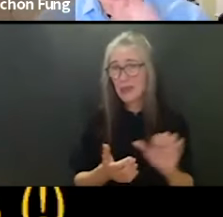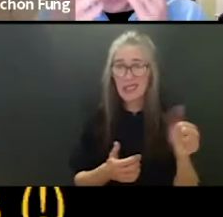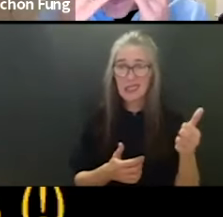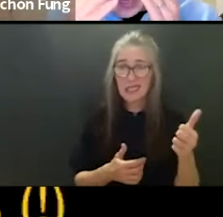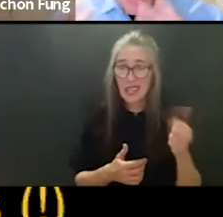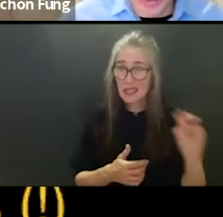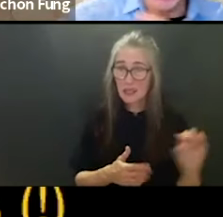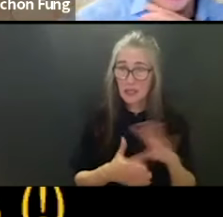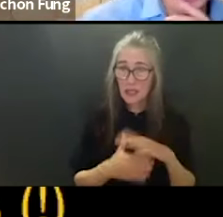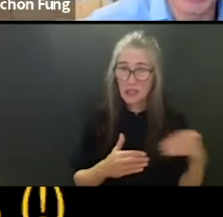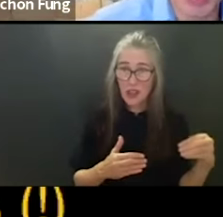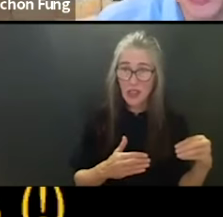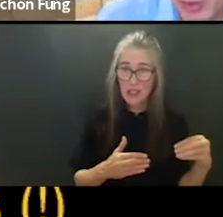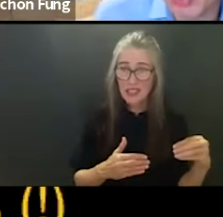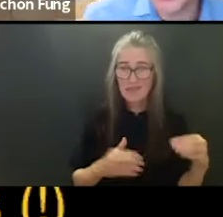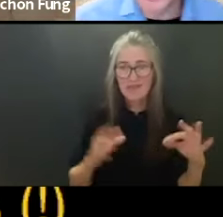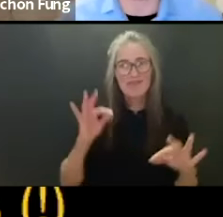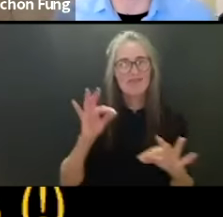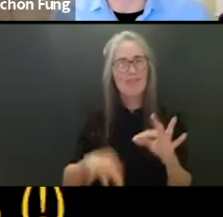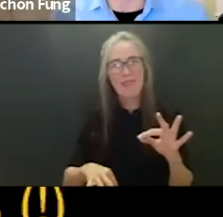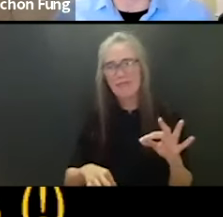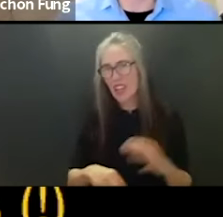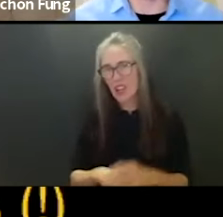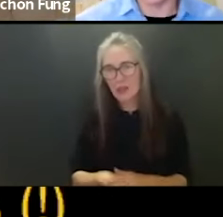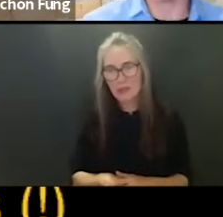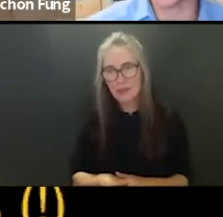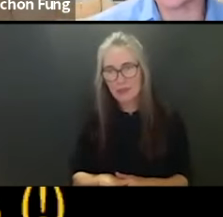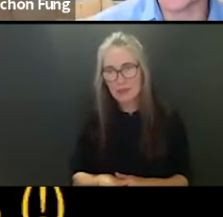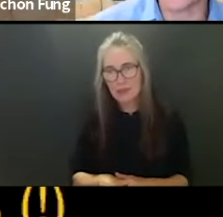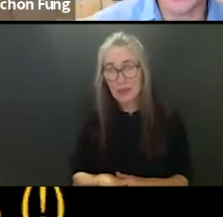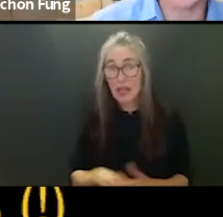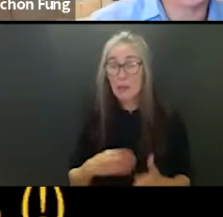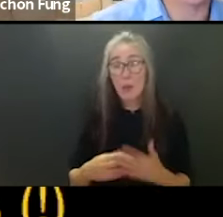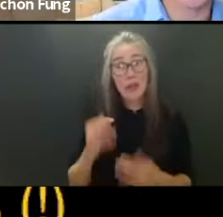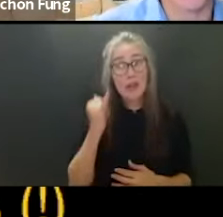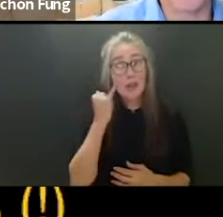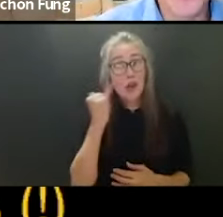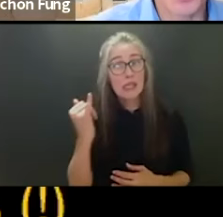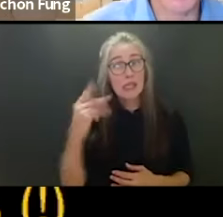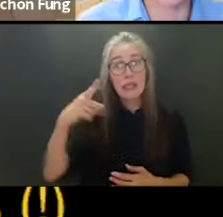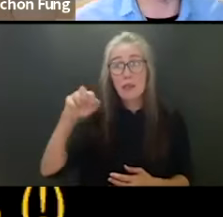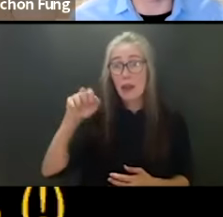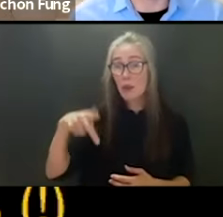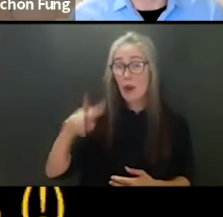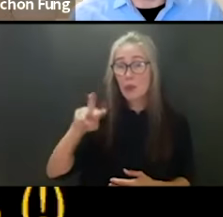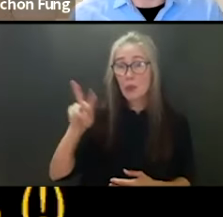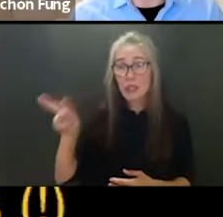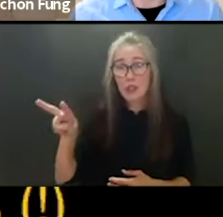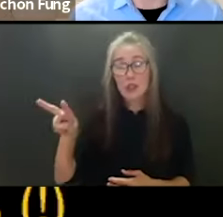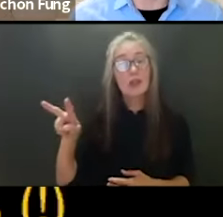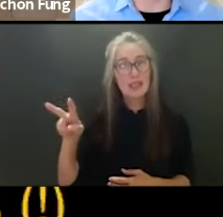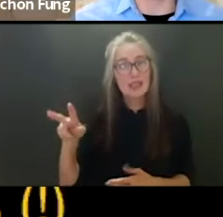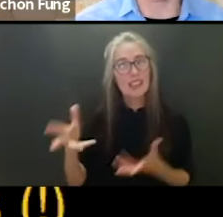much less I think, with outside support on the order of $10 million. So that is not a fair fight so whatever you think of